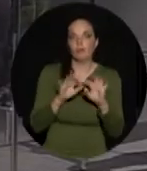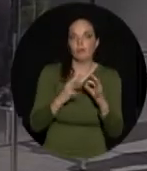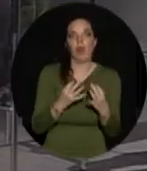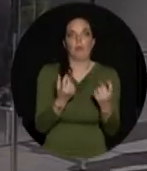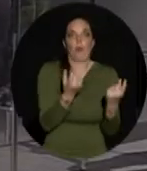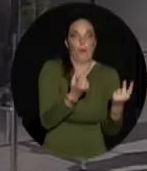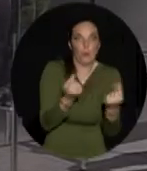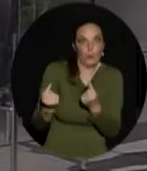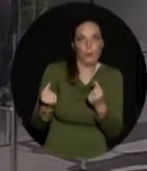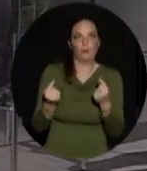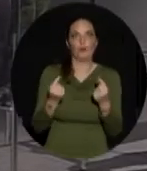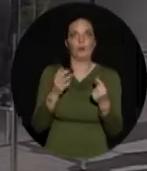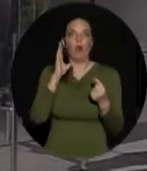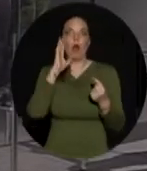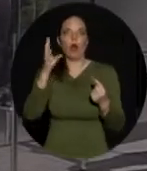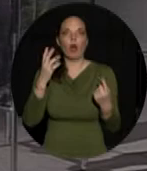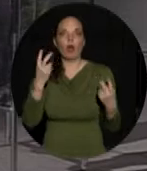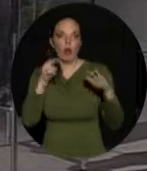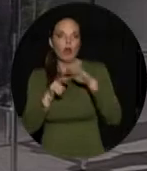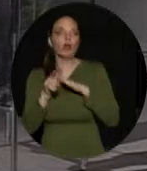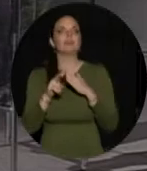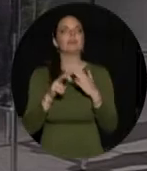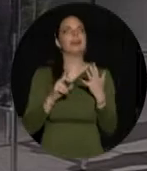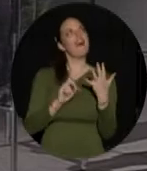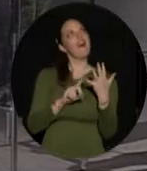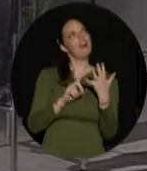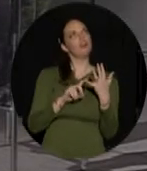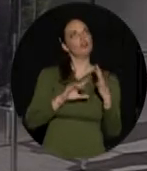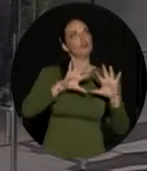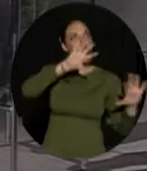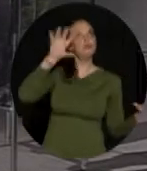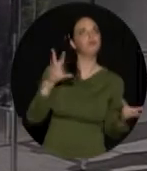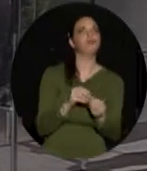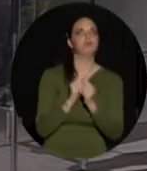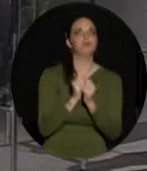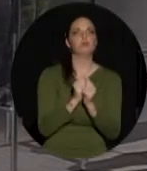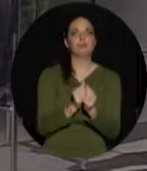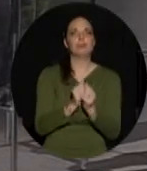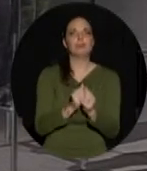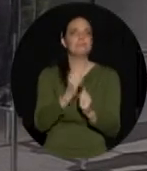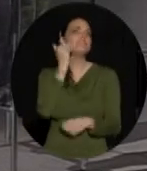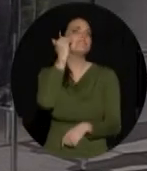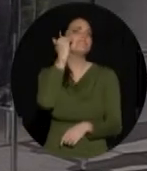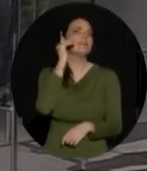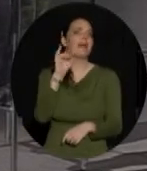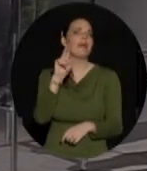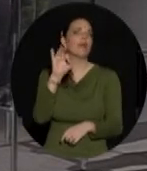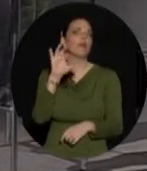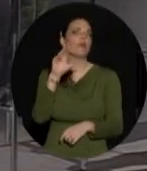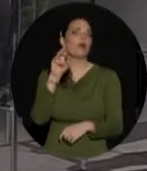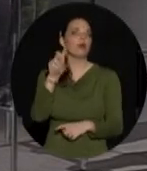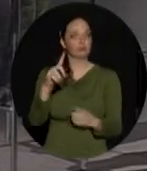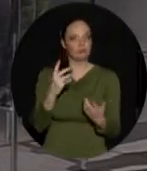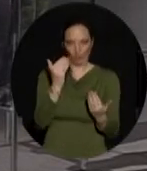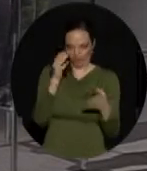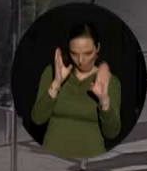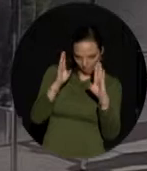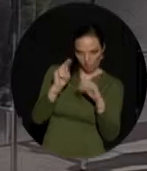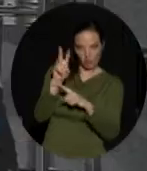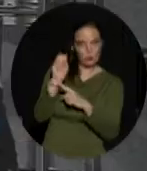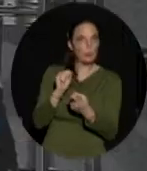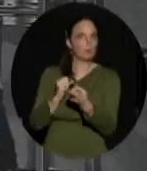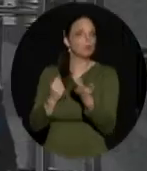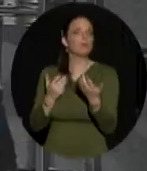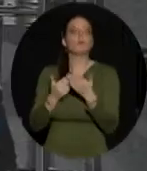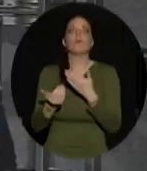do. And I guess number 5, to kind of tie it all together, just be informed. Just pay attention to the news, whether it's